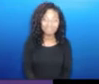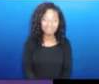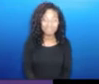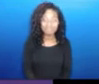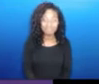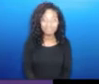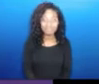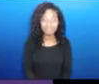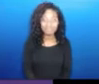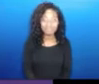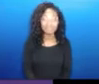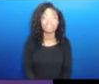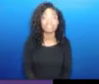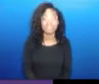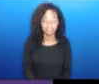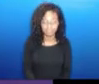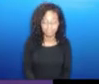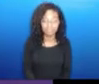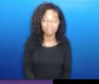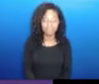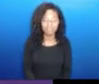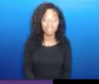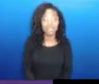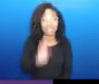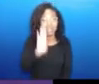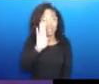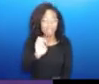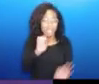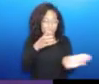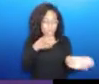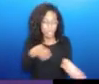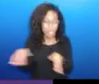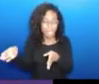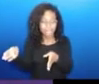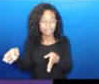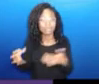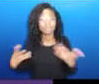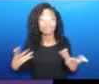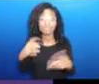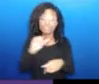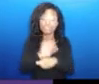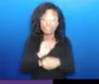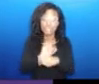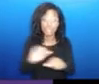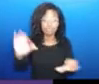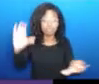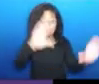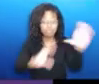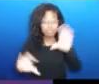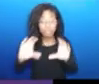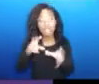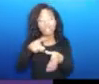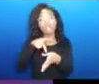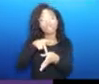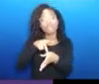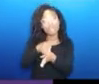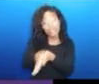Be organized. For job seekers and entrepreneurs and career professionals.